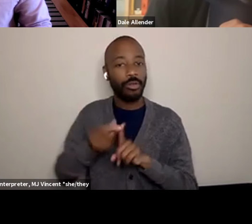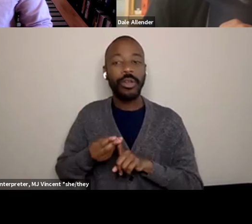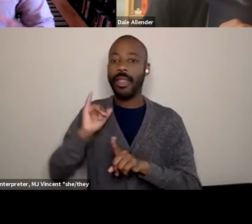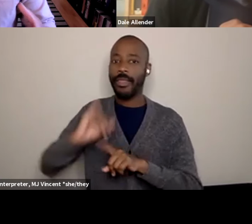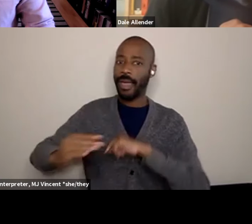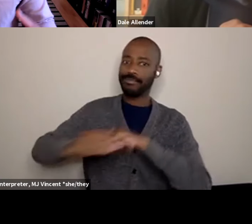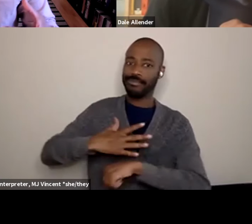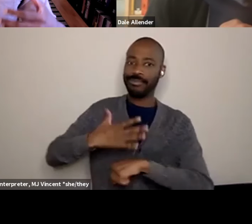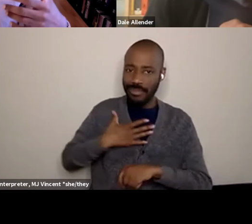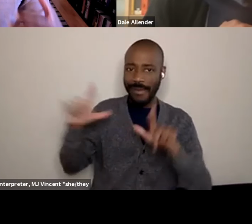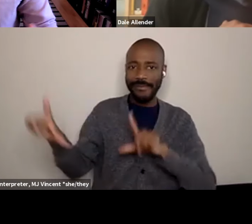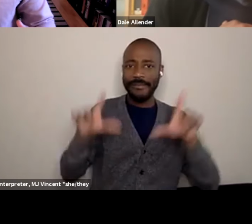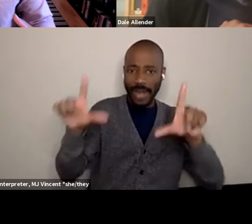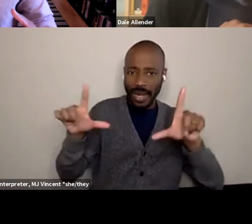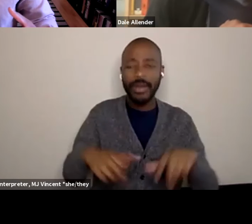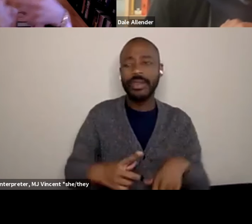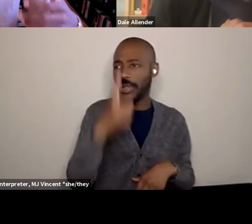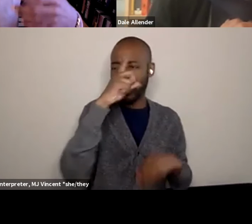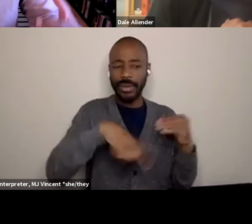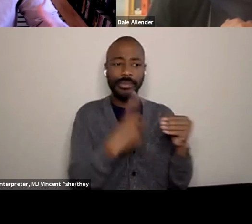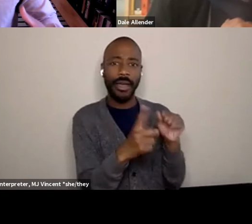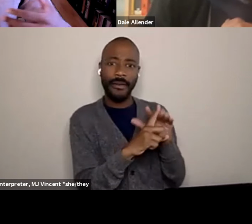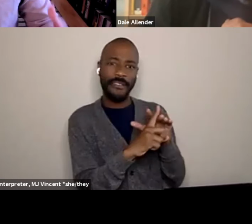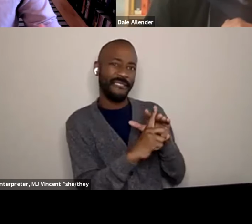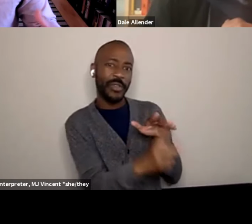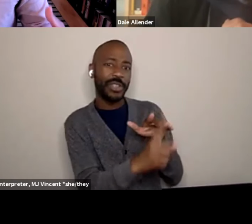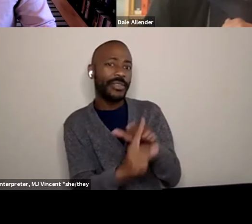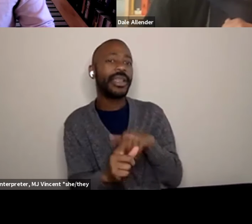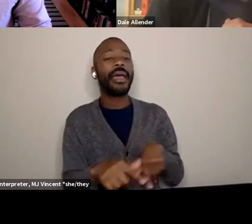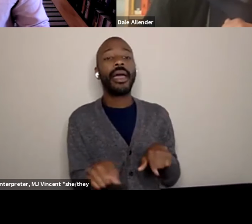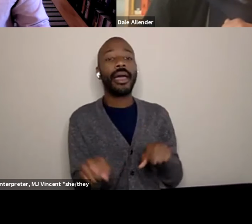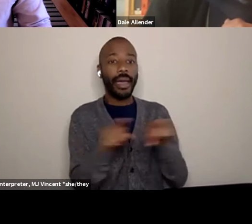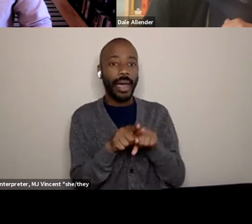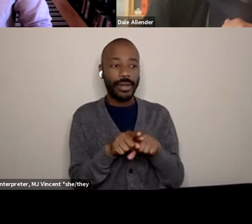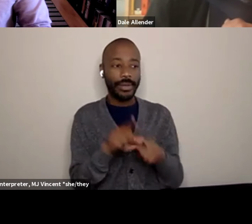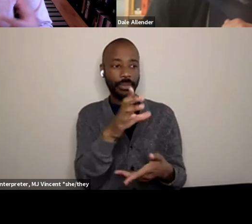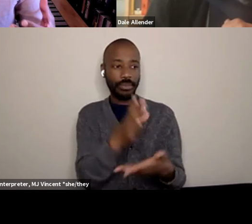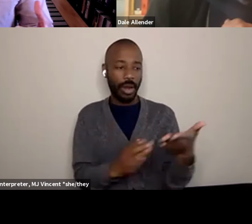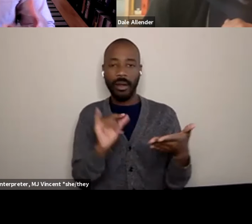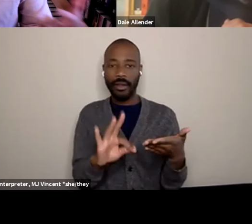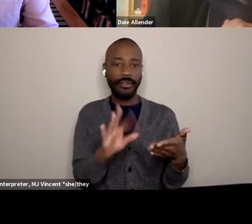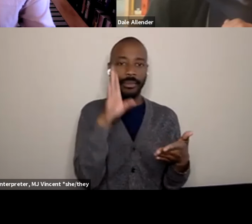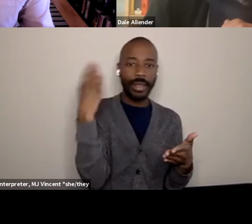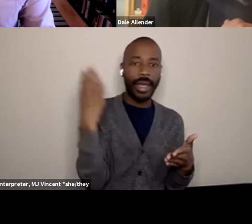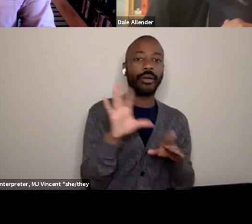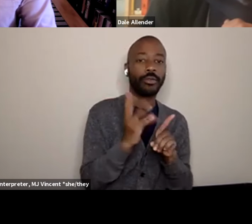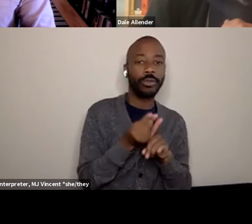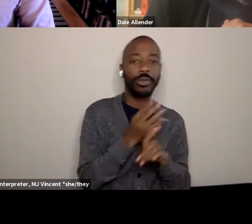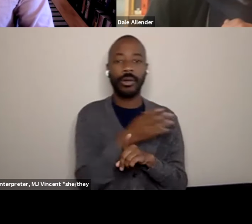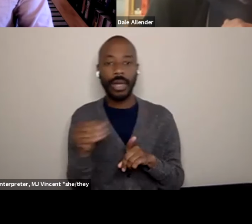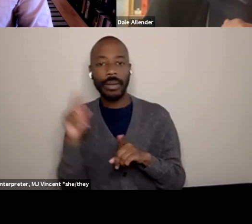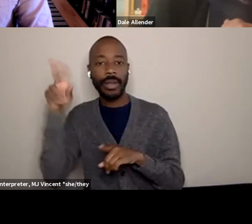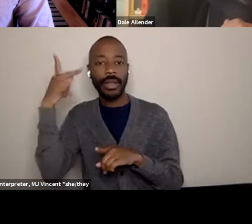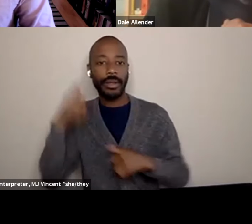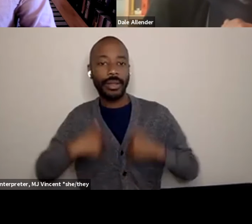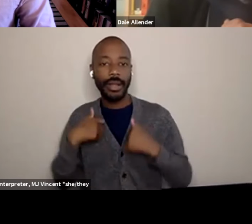think about fugitivity as an important part, a frame for thinking about Black cultural and political life, right? So you have also Zora Neale Hurston writing